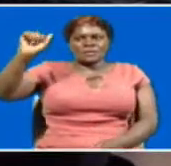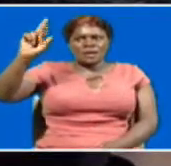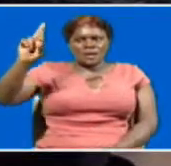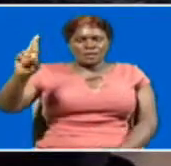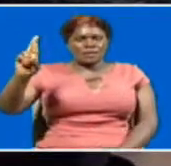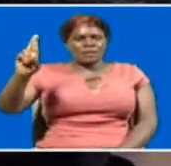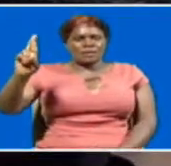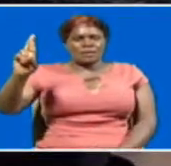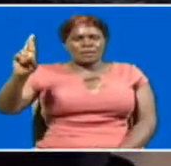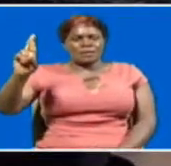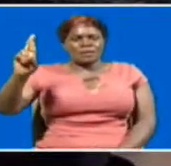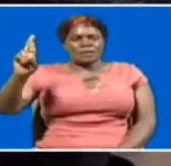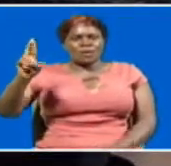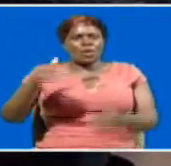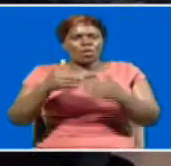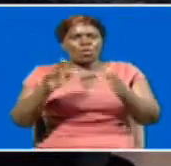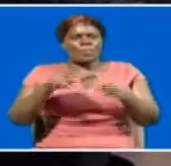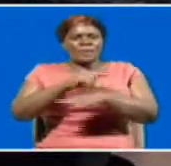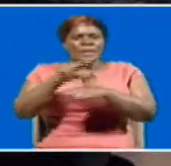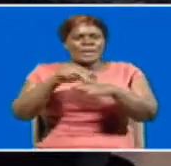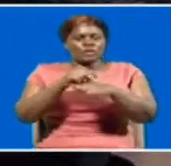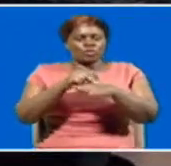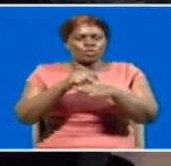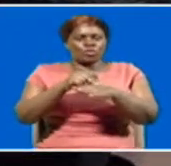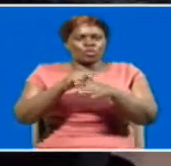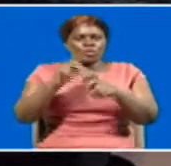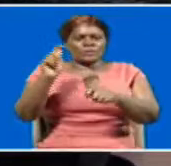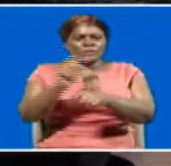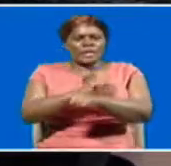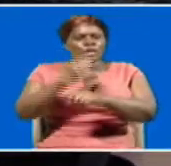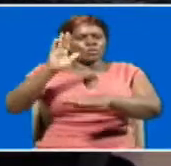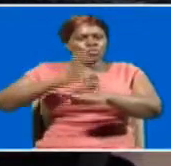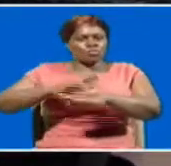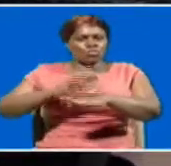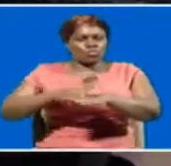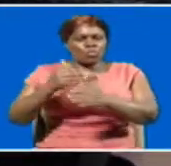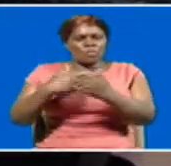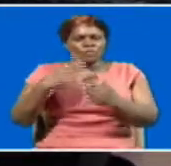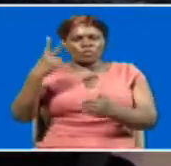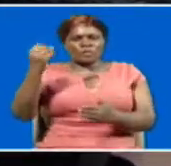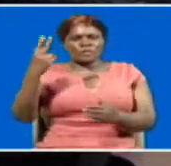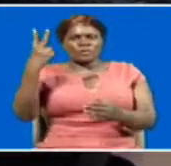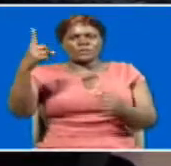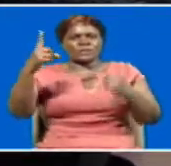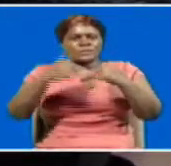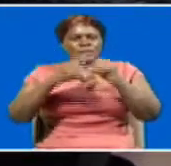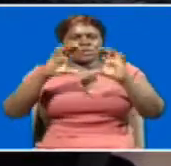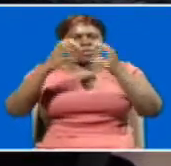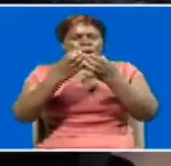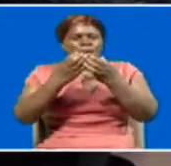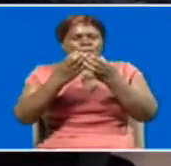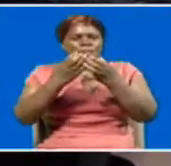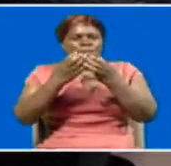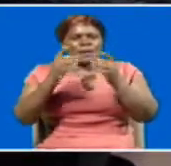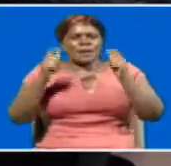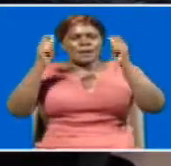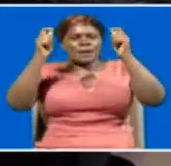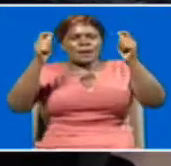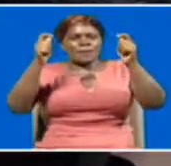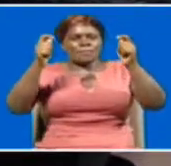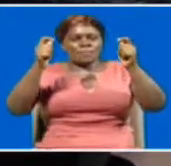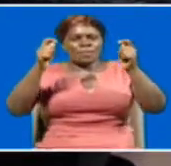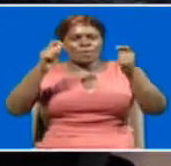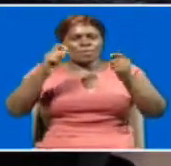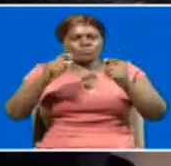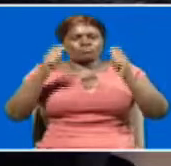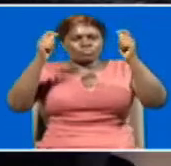That's Qatar in Doha, will offer the national team a good training ground ahead of their 2026 World Cup qualifiers. Now, the Stars jetted out